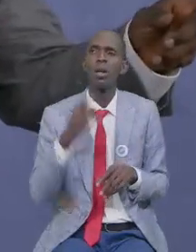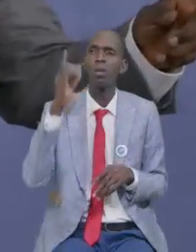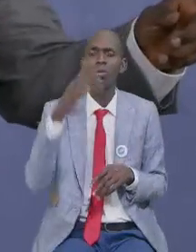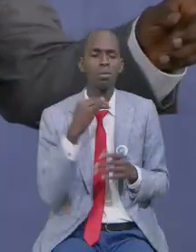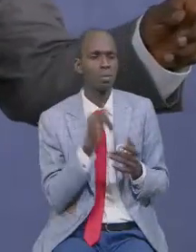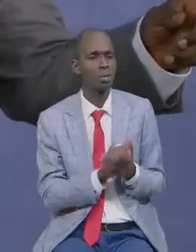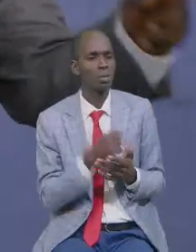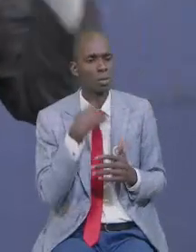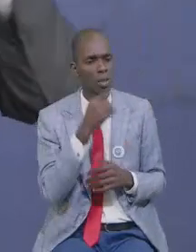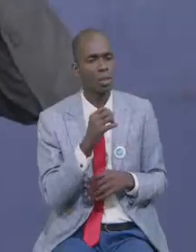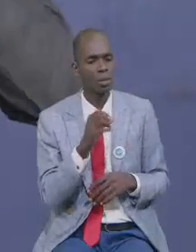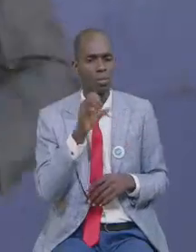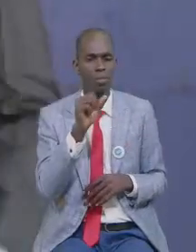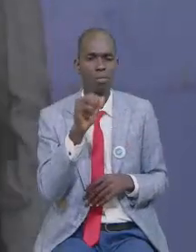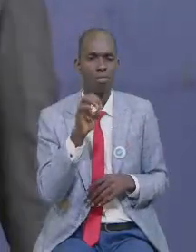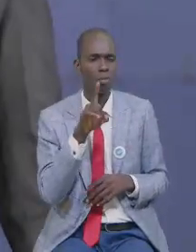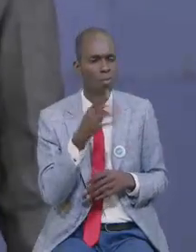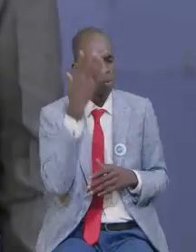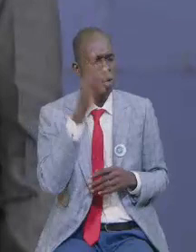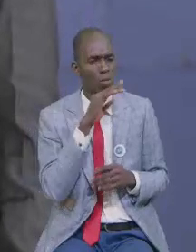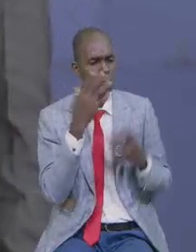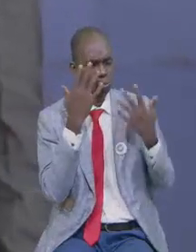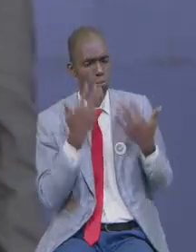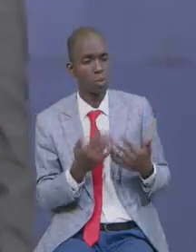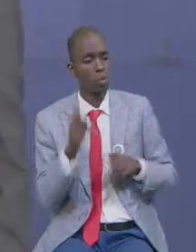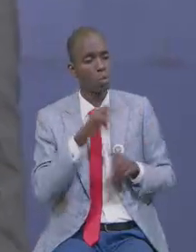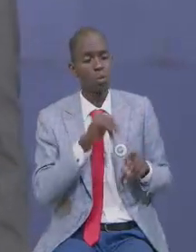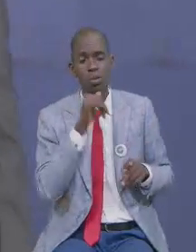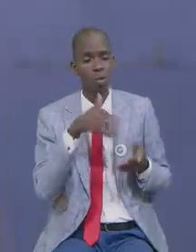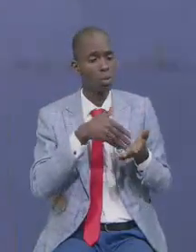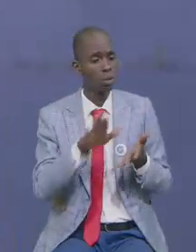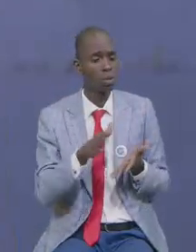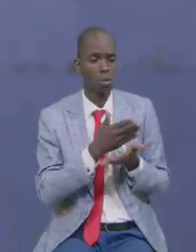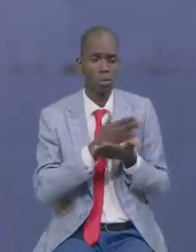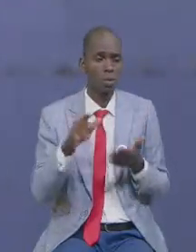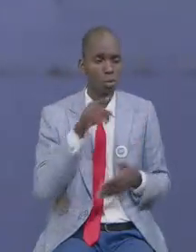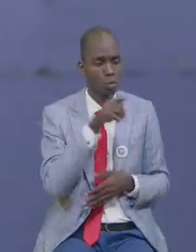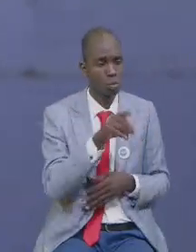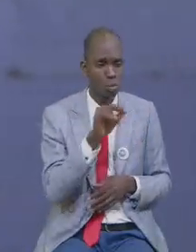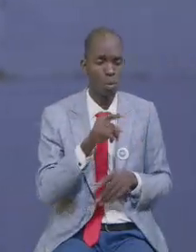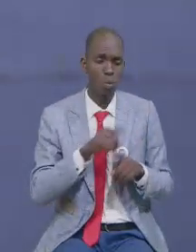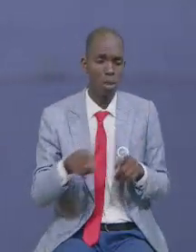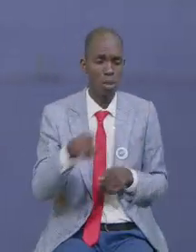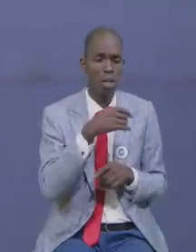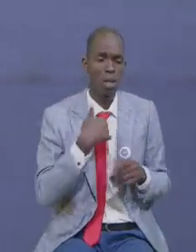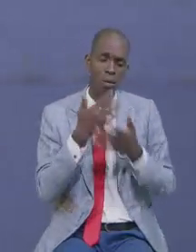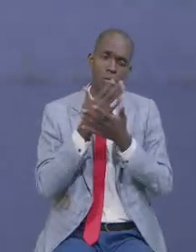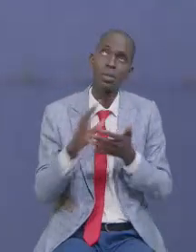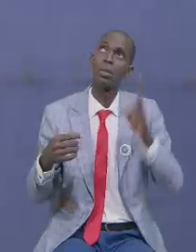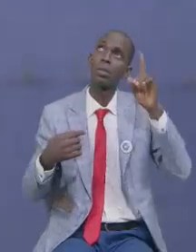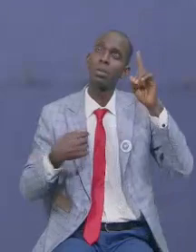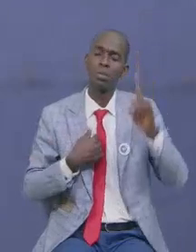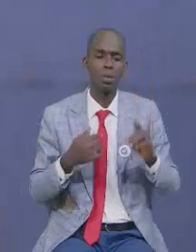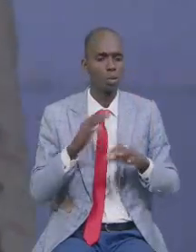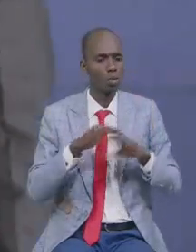you, they have rejected me. When we seek an alternative, when we seek alternative power, when